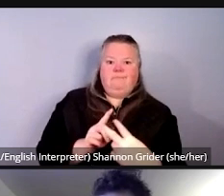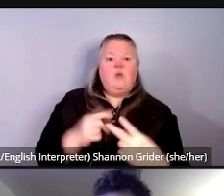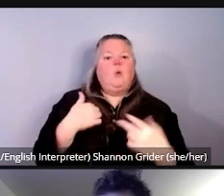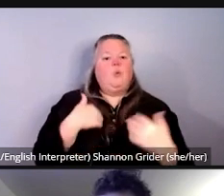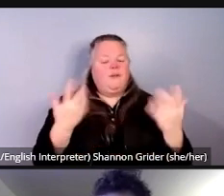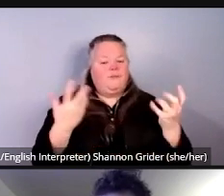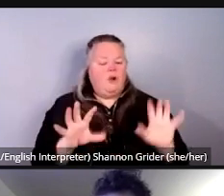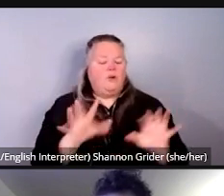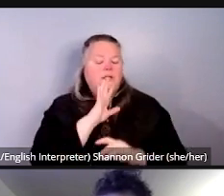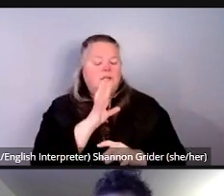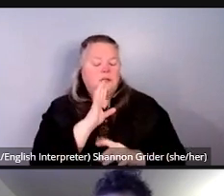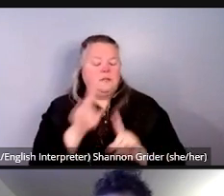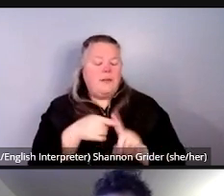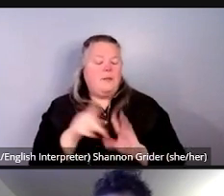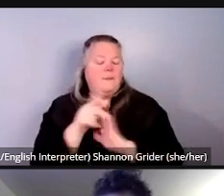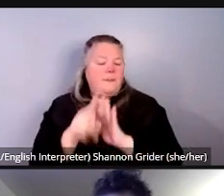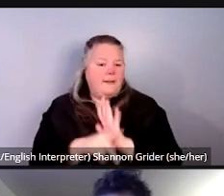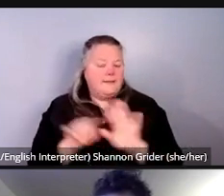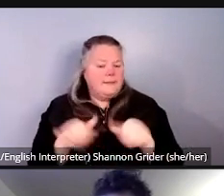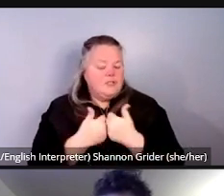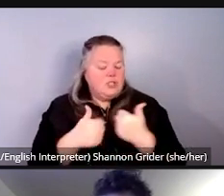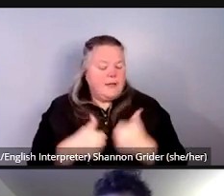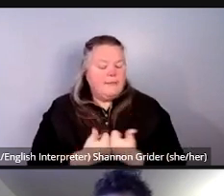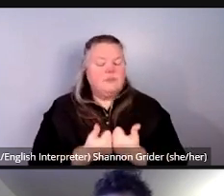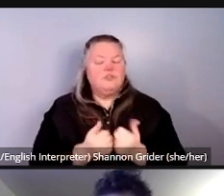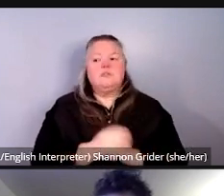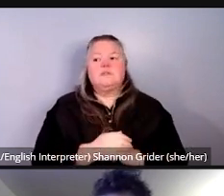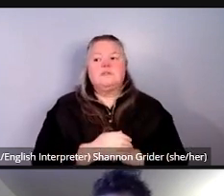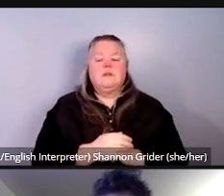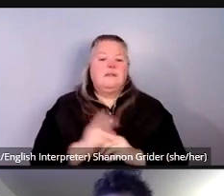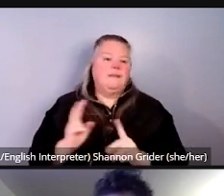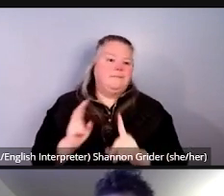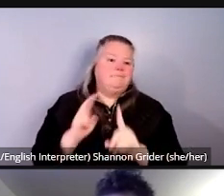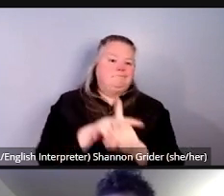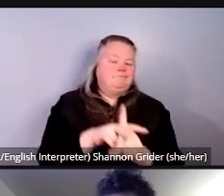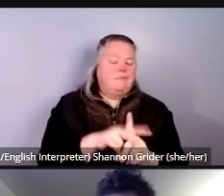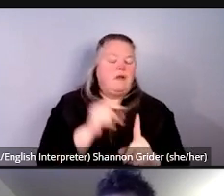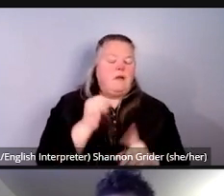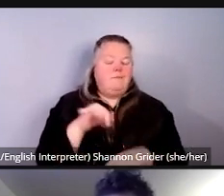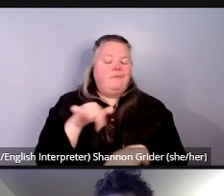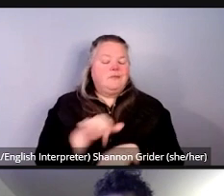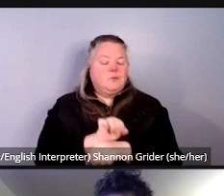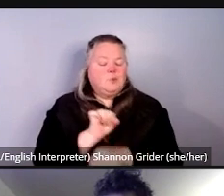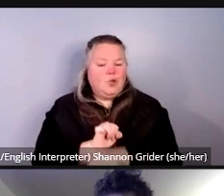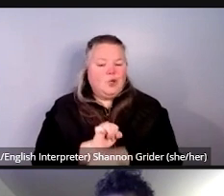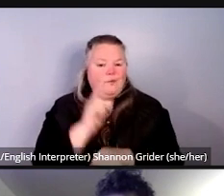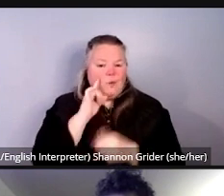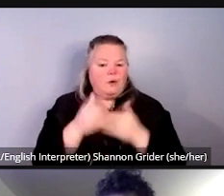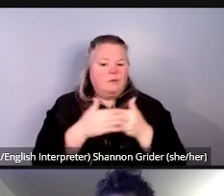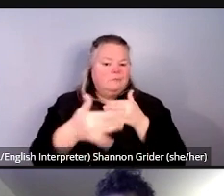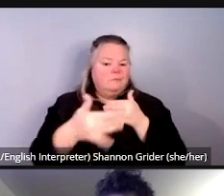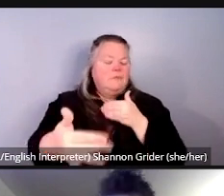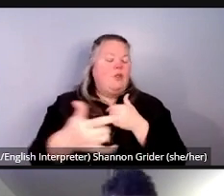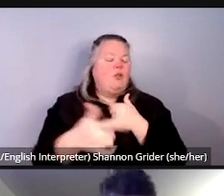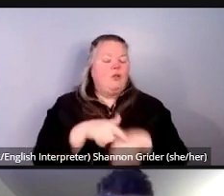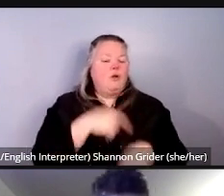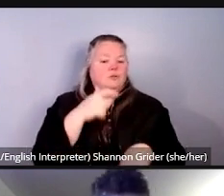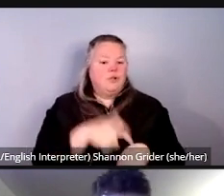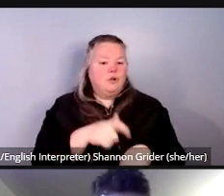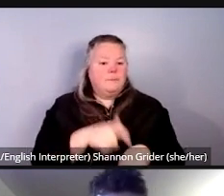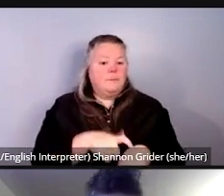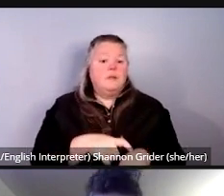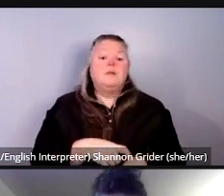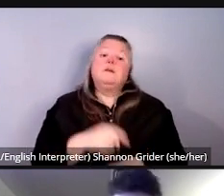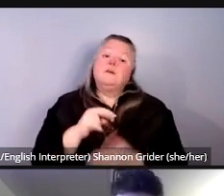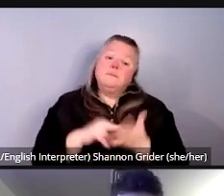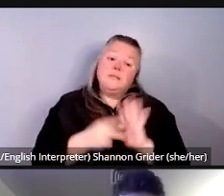the policy challenges and some of the implications of this work longer term. So